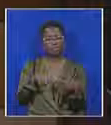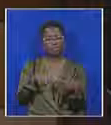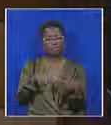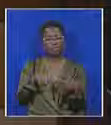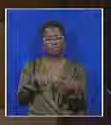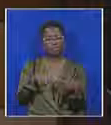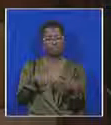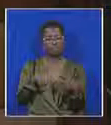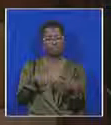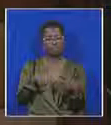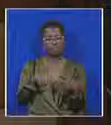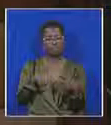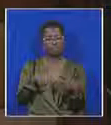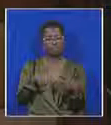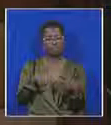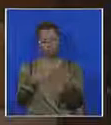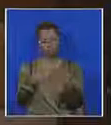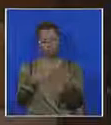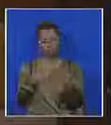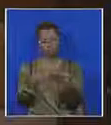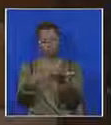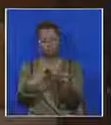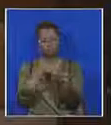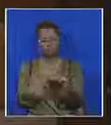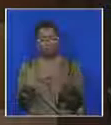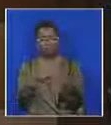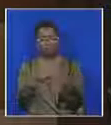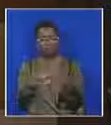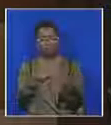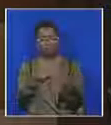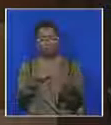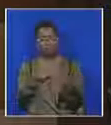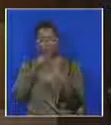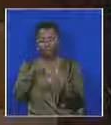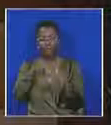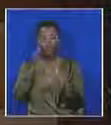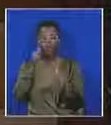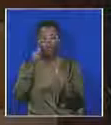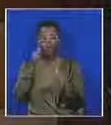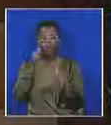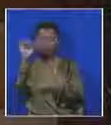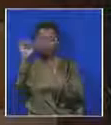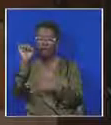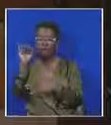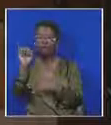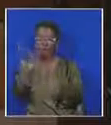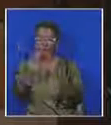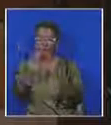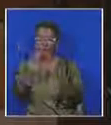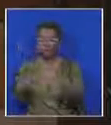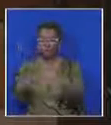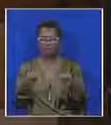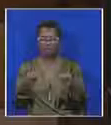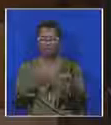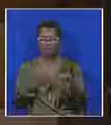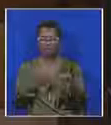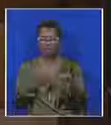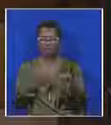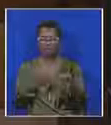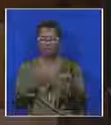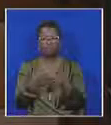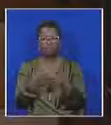are immediately implementable to promote labor stability in South Africa going forward? Kindly advise